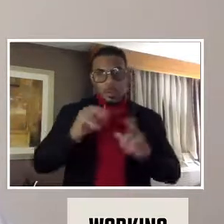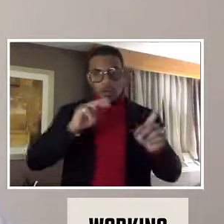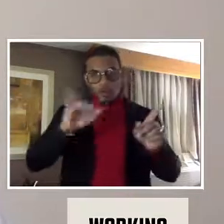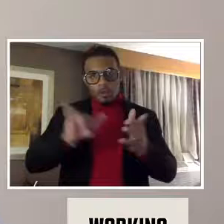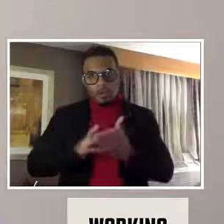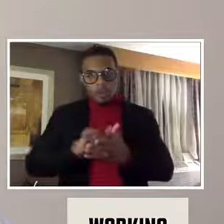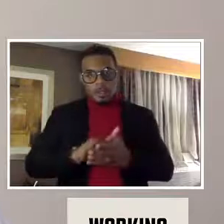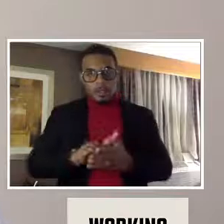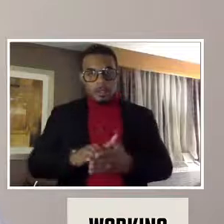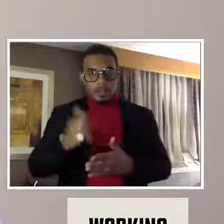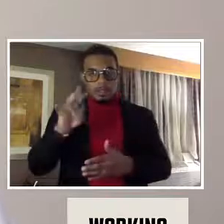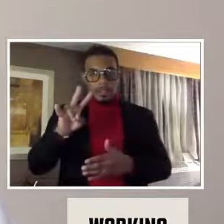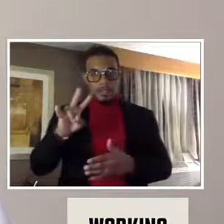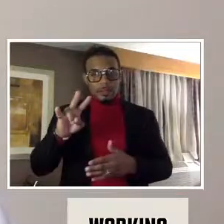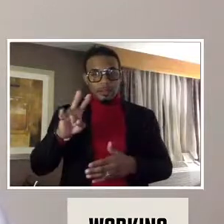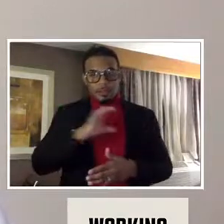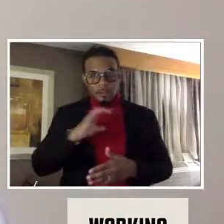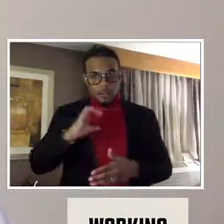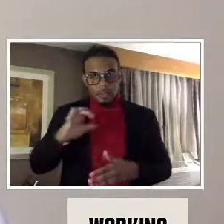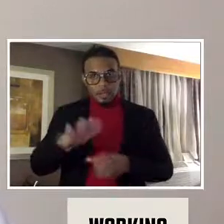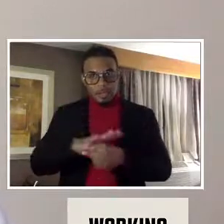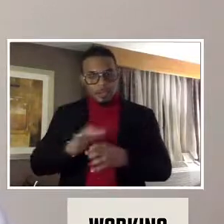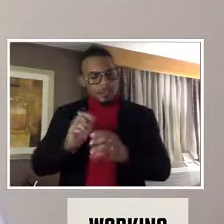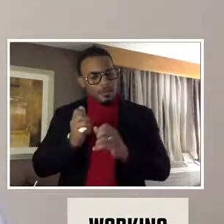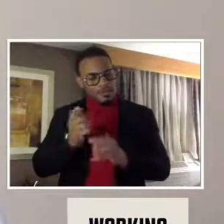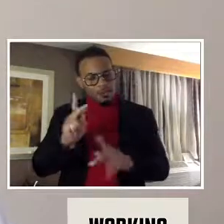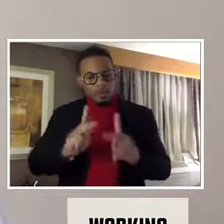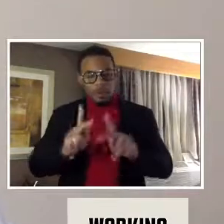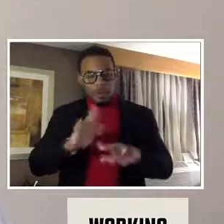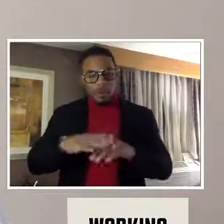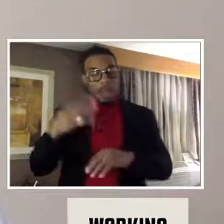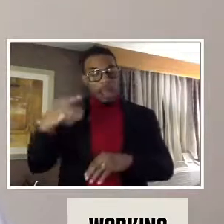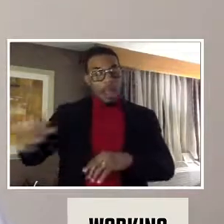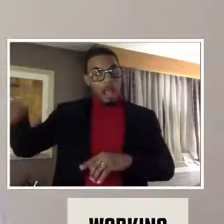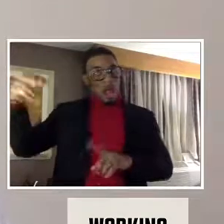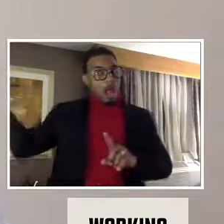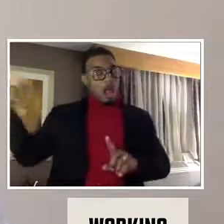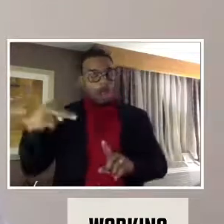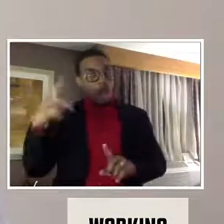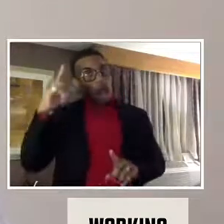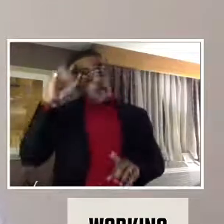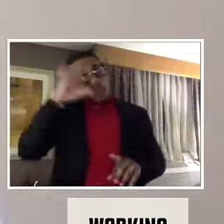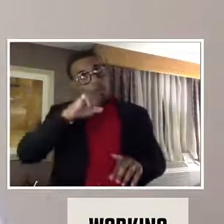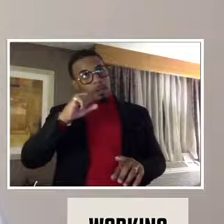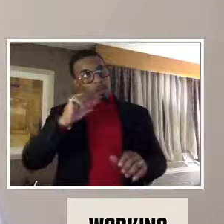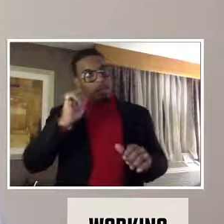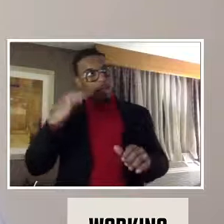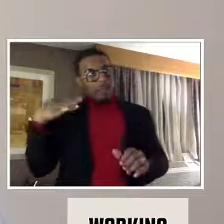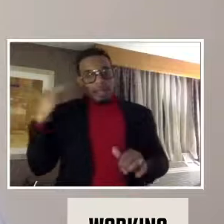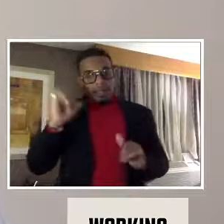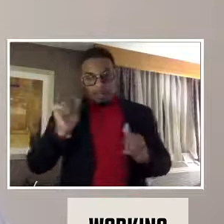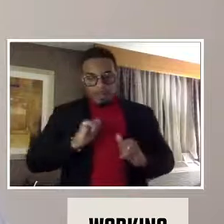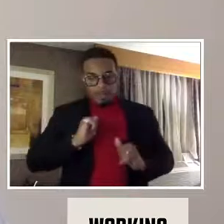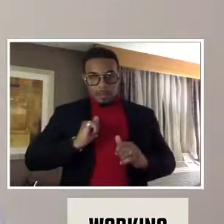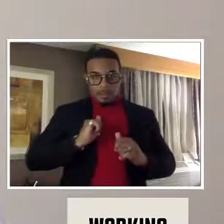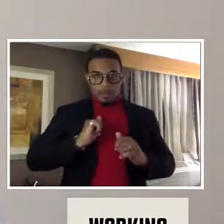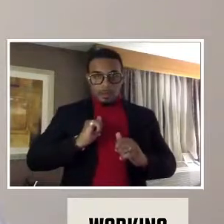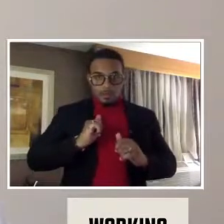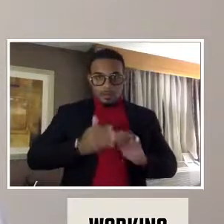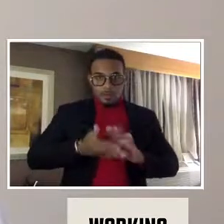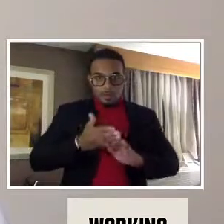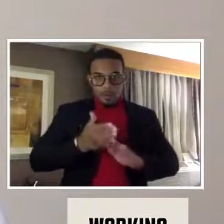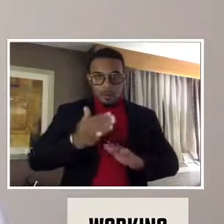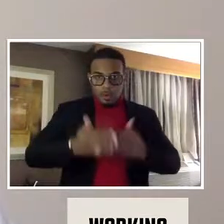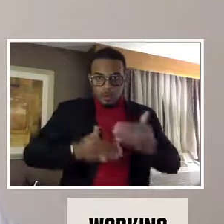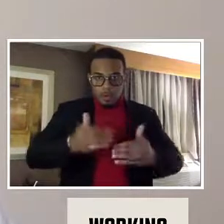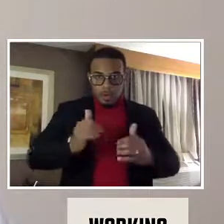17th Congressional District, where very few people on the outside looking in thought that a candidate like myself running a progressive campaign could